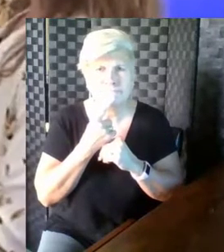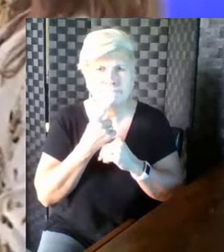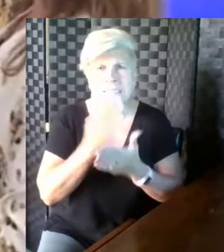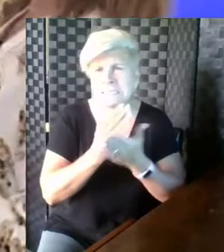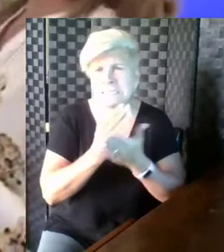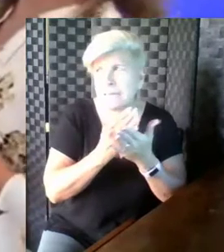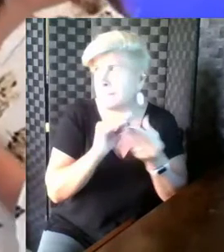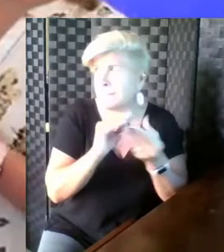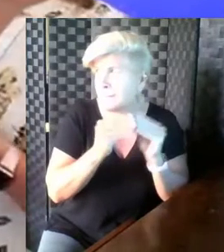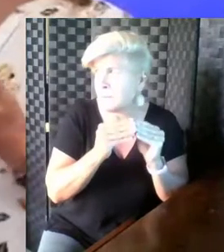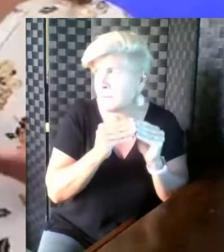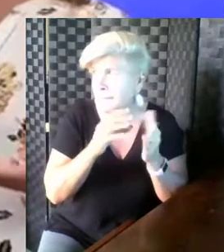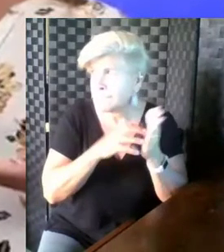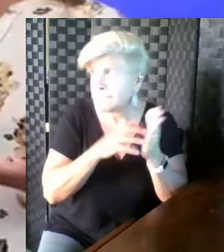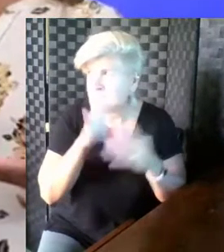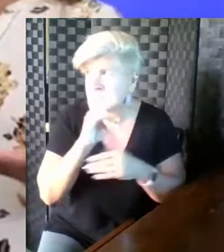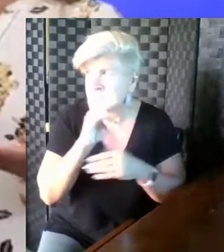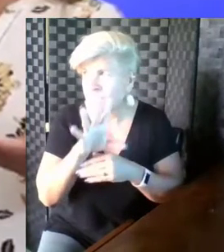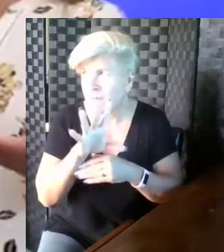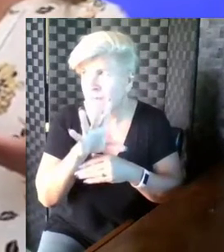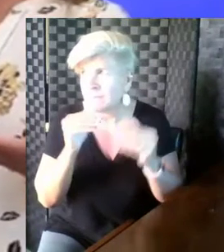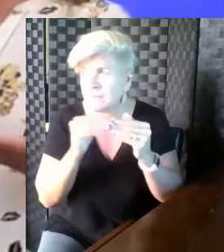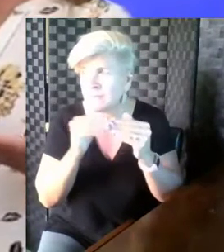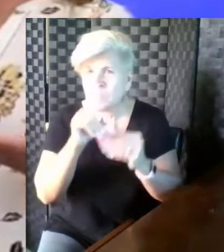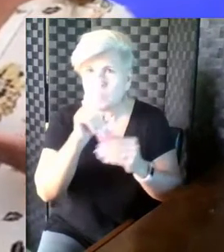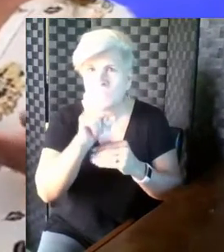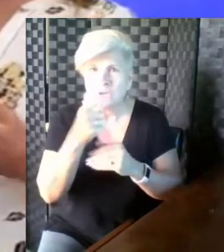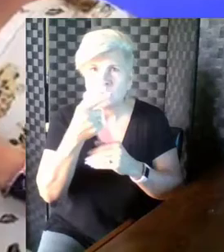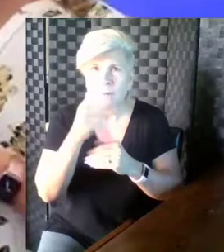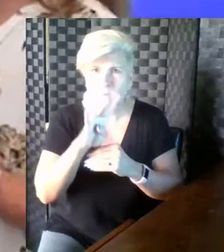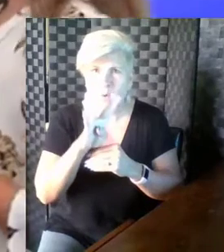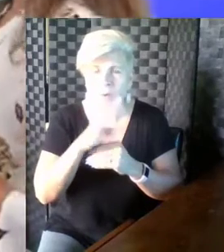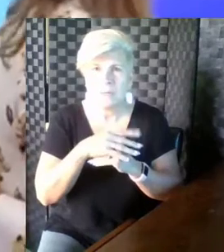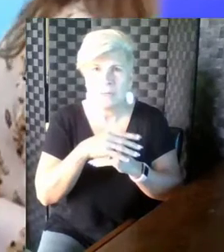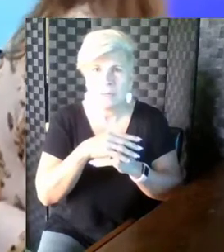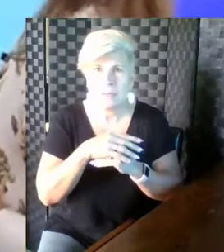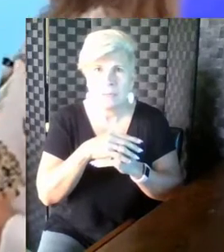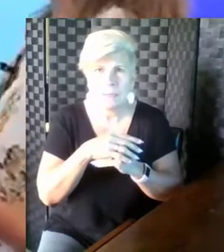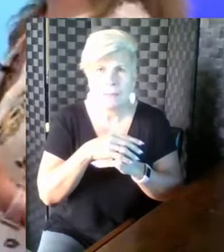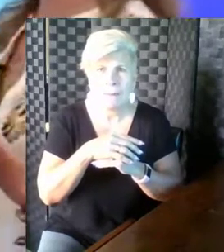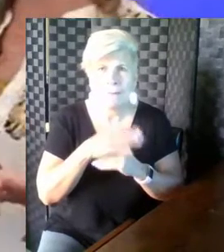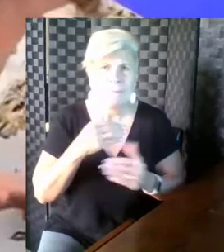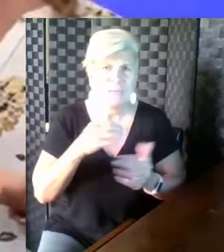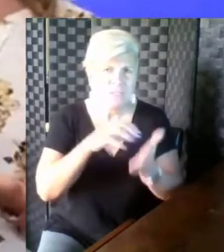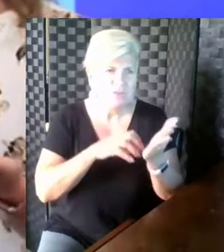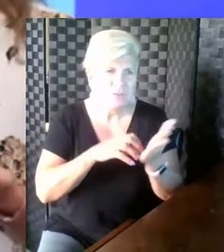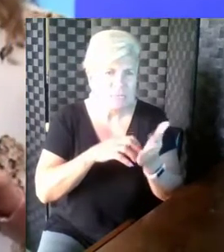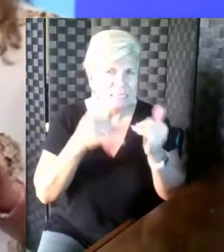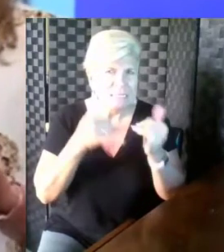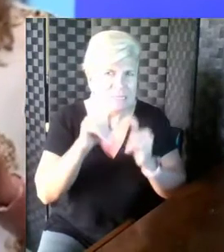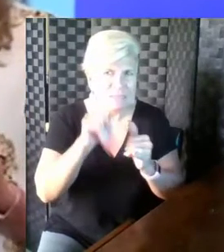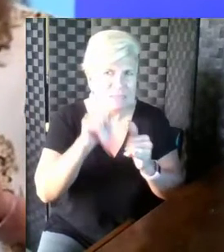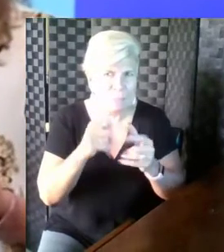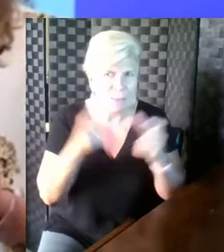Some number minus 75 equals 124. Well, in my subtraction problem, I still have to keep my biggest number